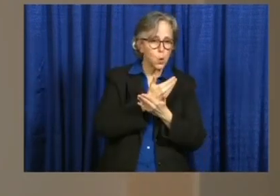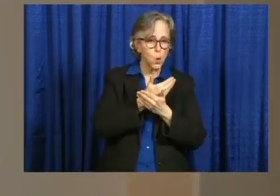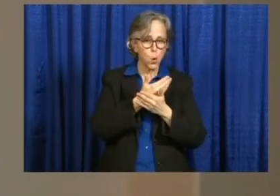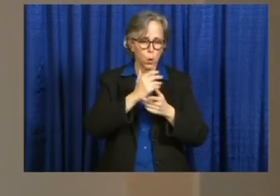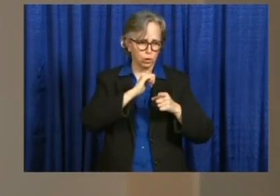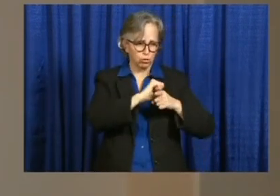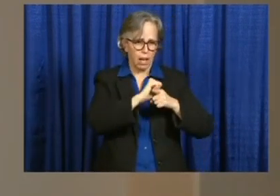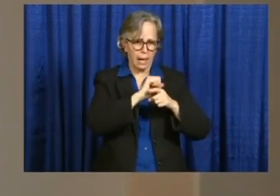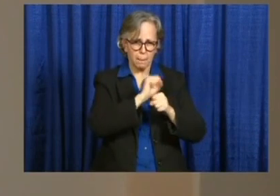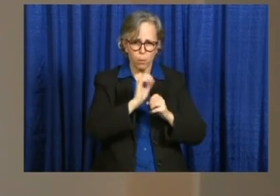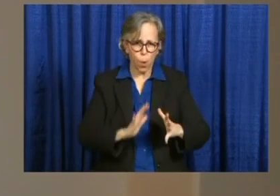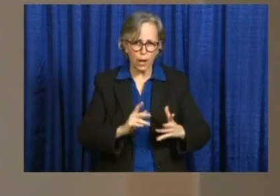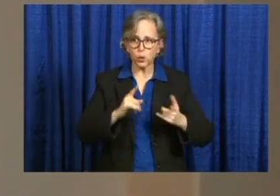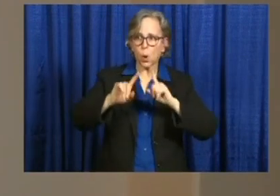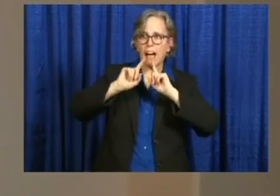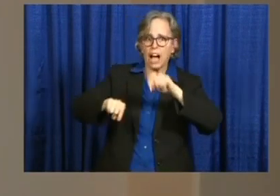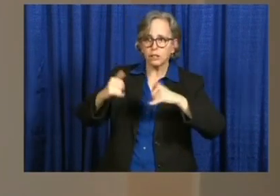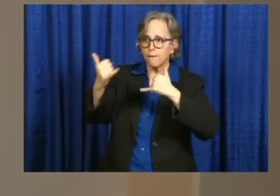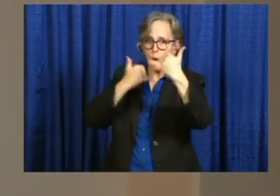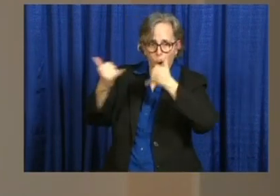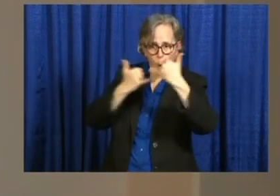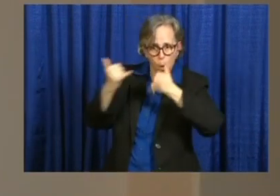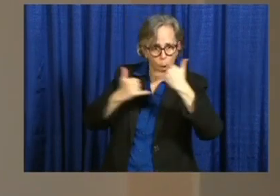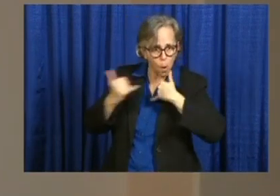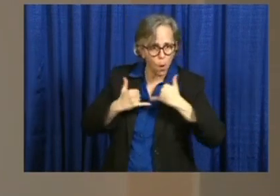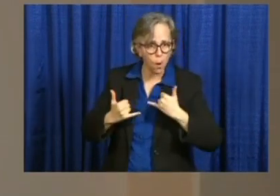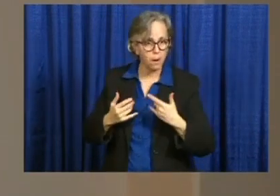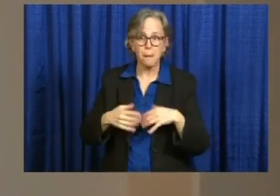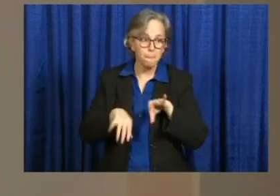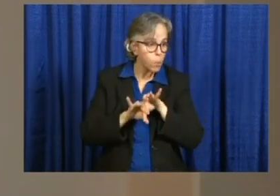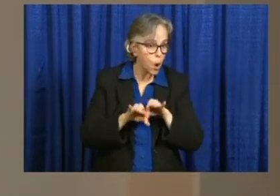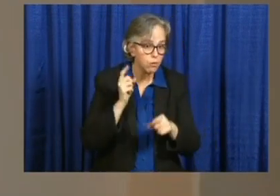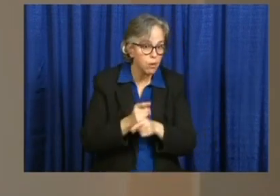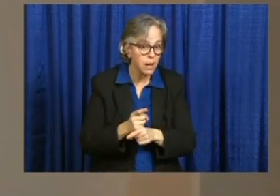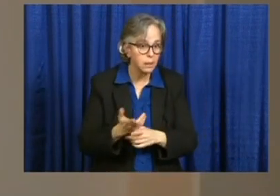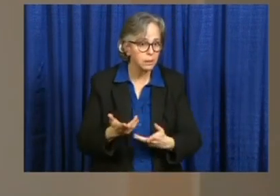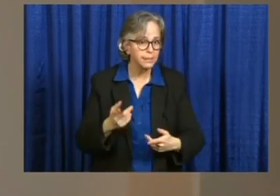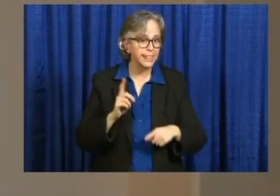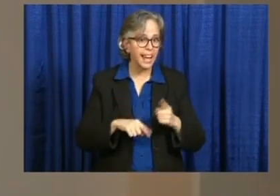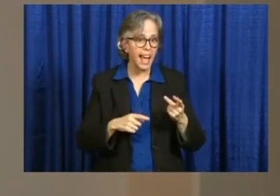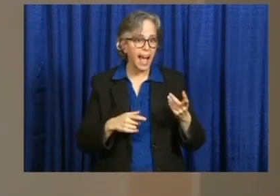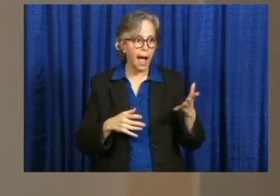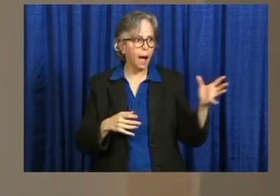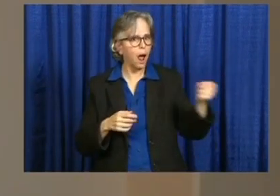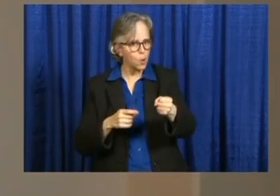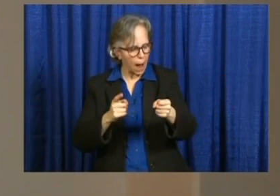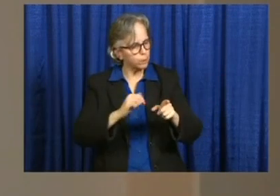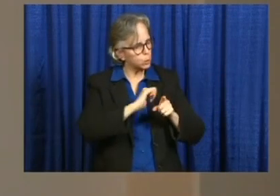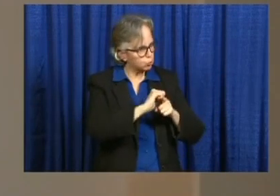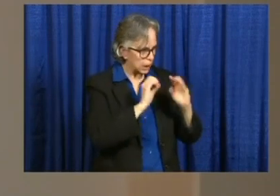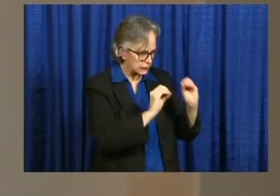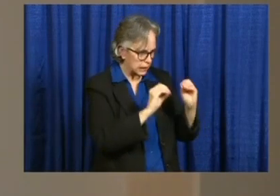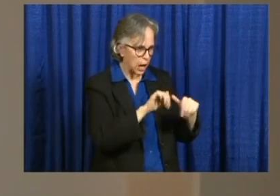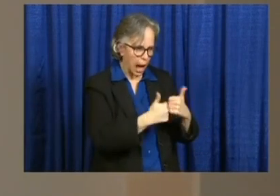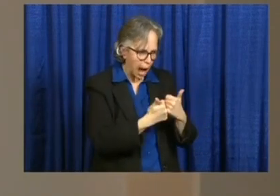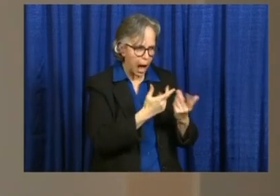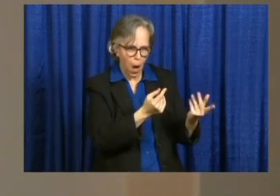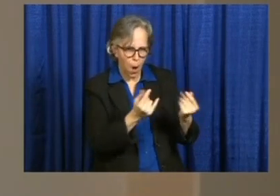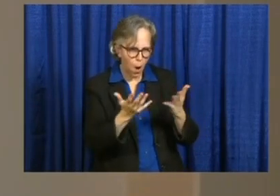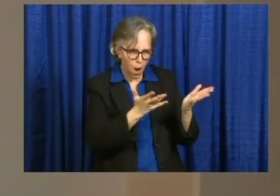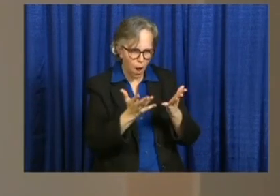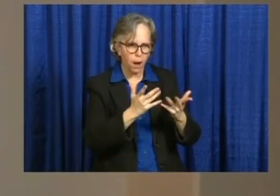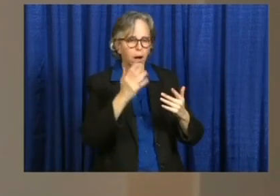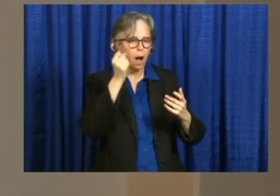this is important to know because you can't just put anybody in there. This is a complicated system that has to comply with the rules